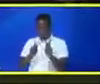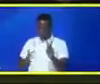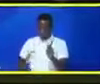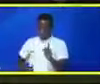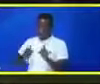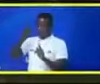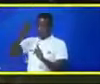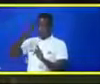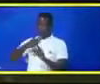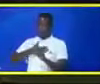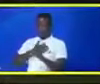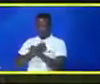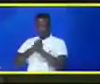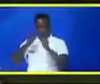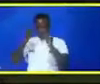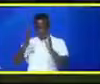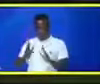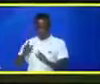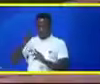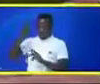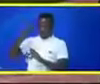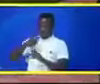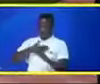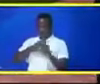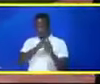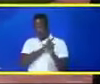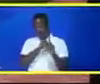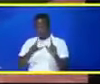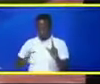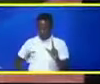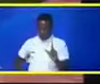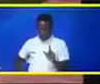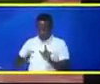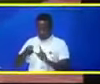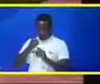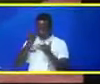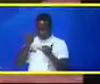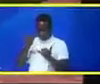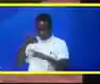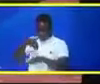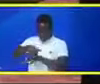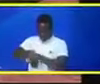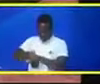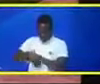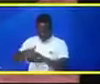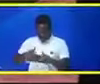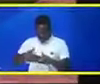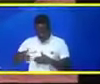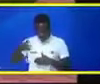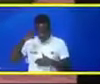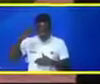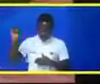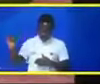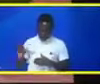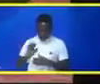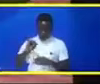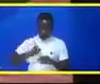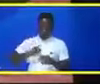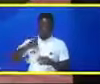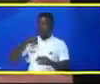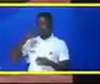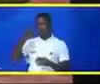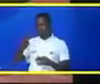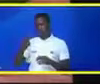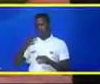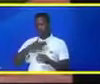my Savior. You are my Lord. From tonight and forever, I declare